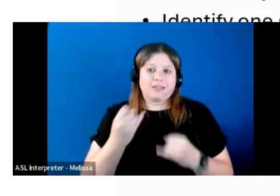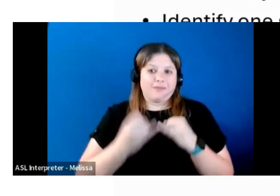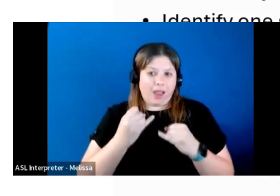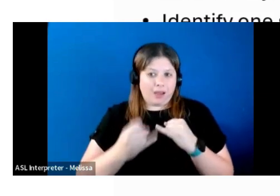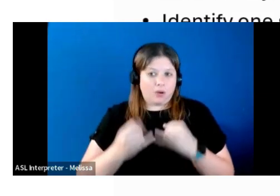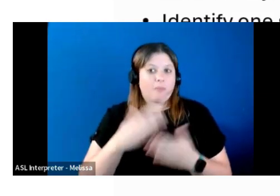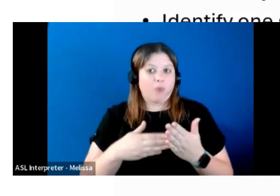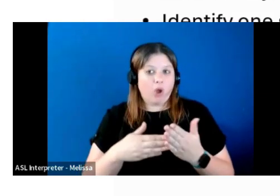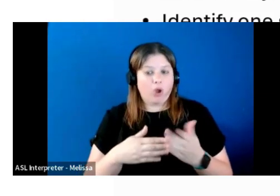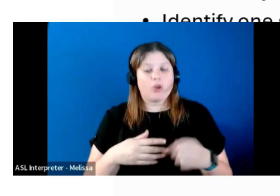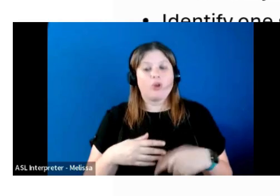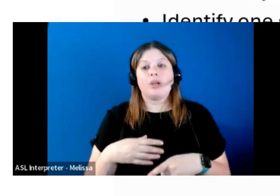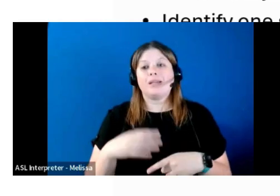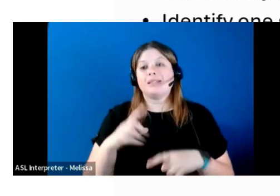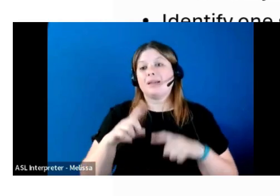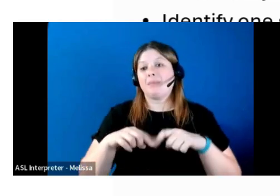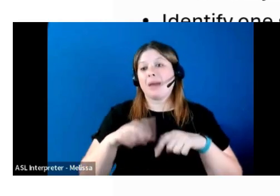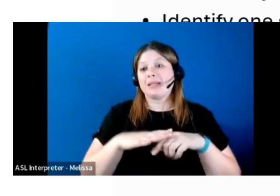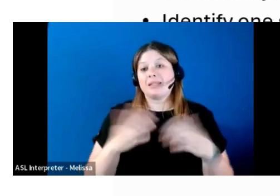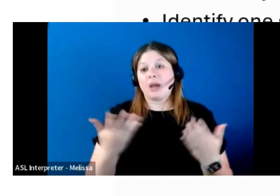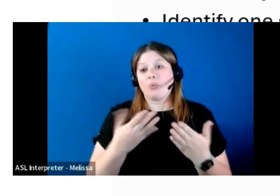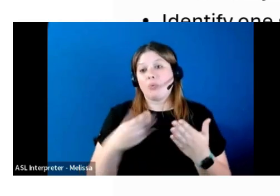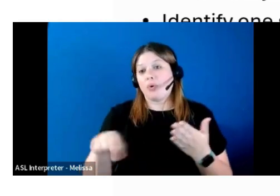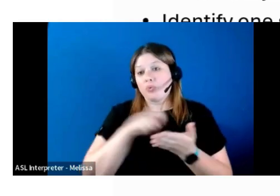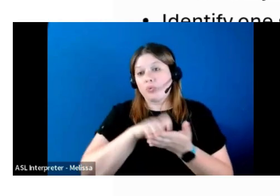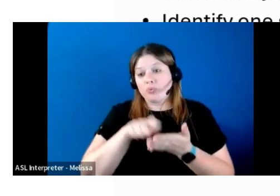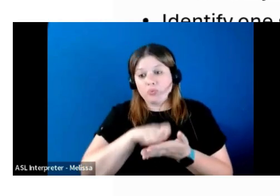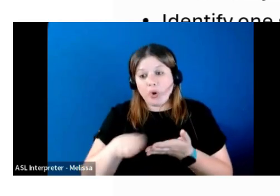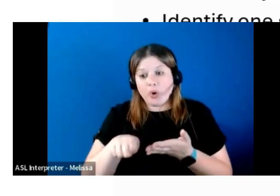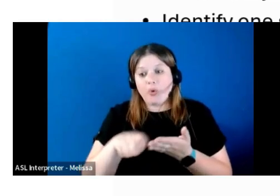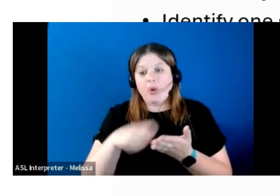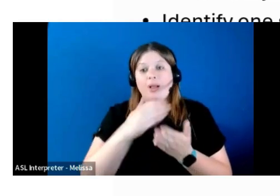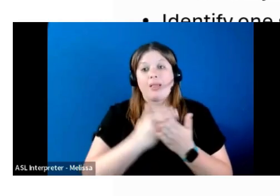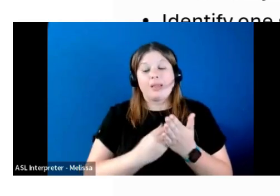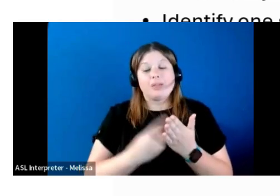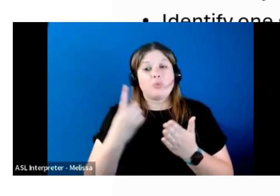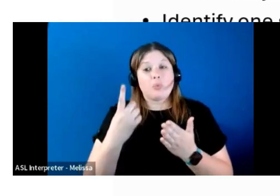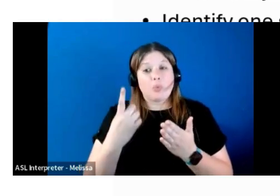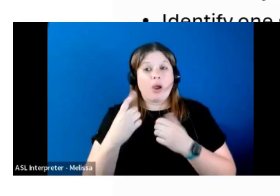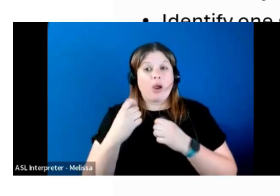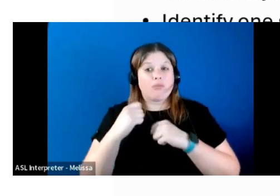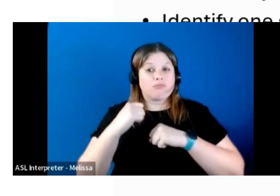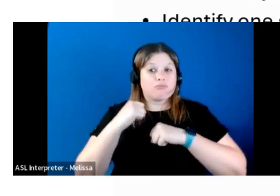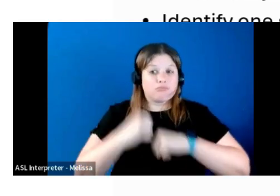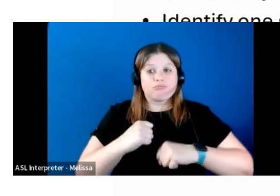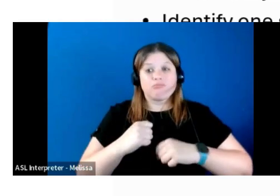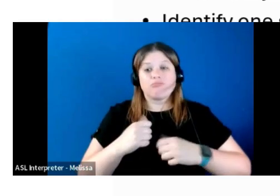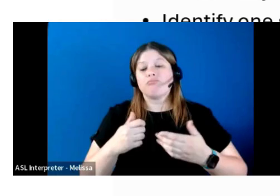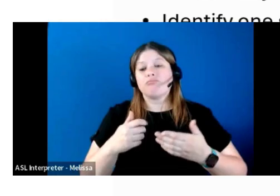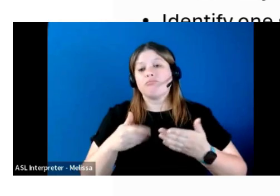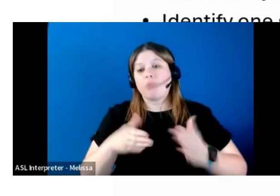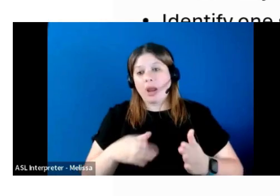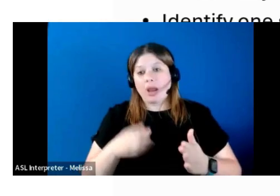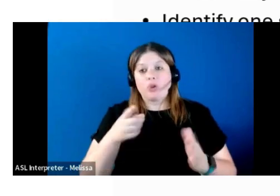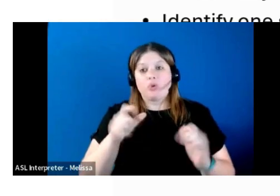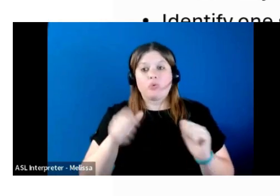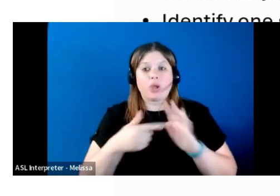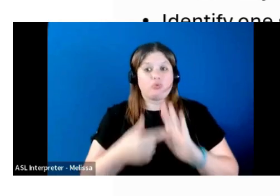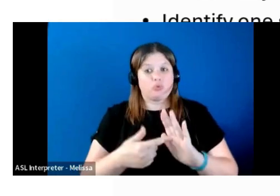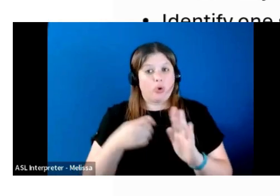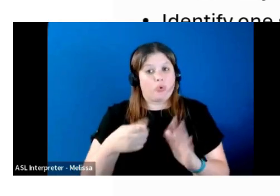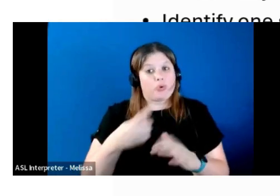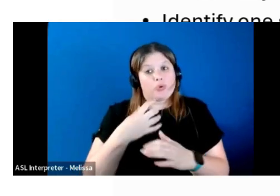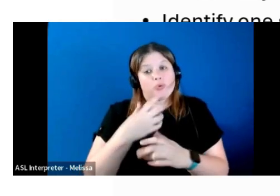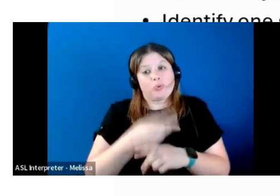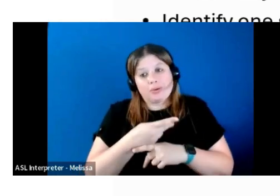Based on what you wrote, list one small concrete way you could show care or respect for your body in the coming